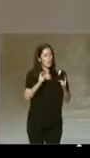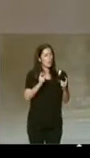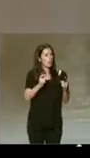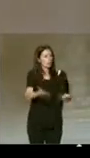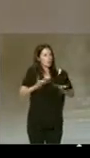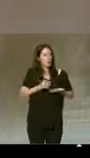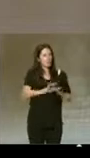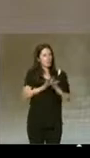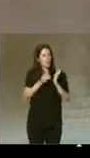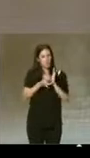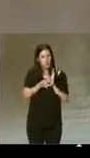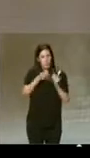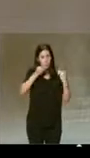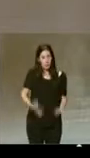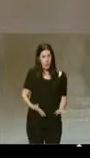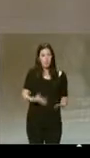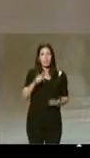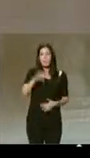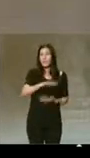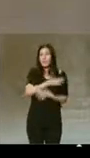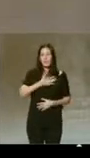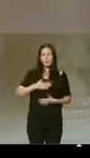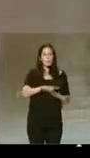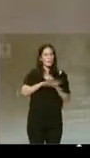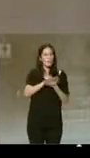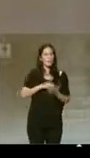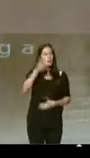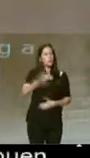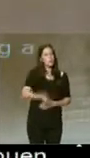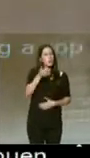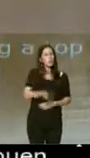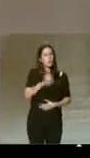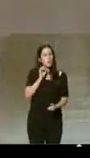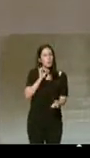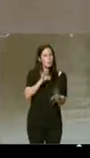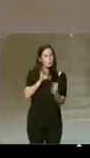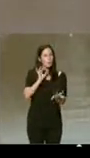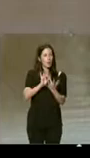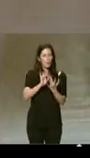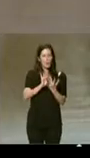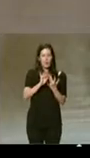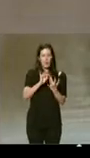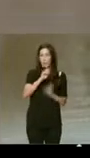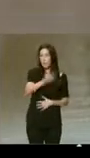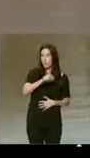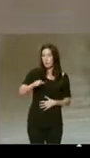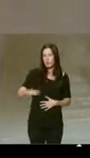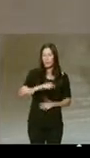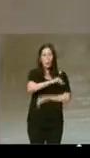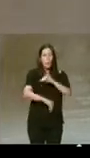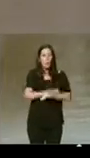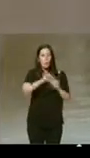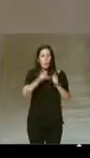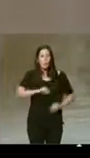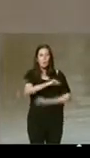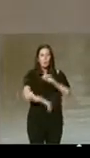in some of the cases it's providing a top quality service. But we just wanted to highlight the interaction between people